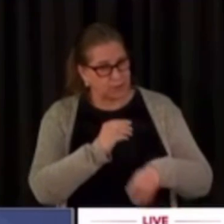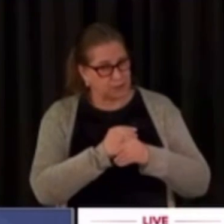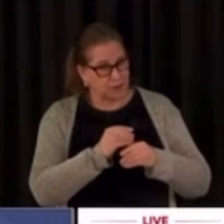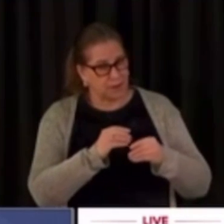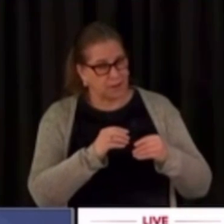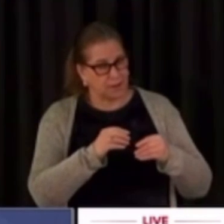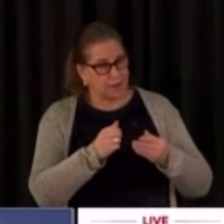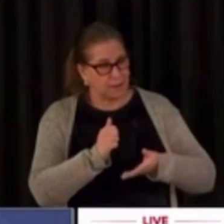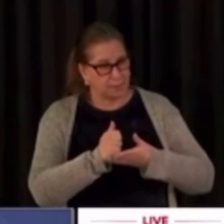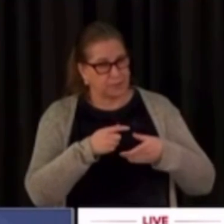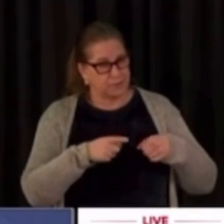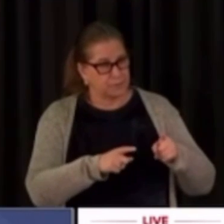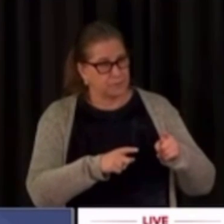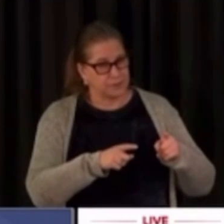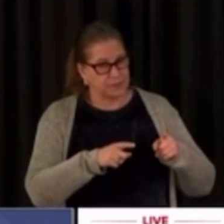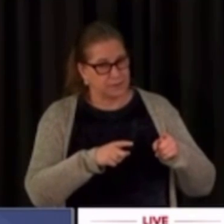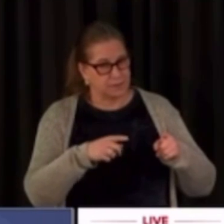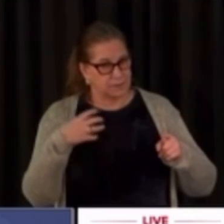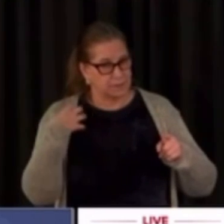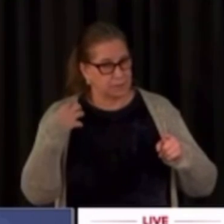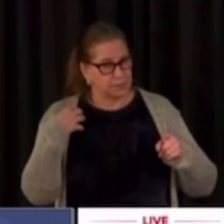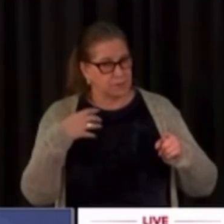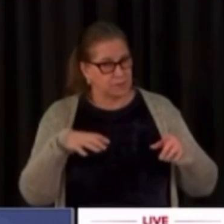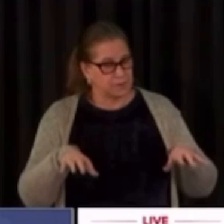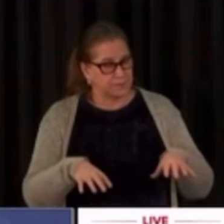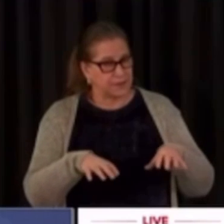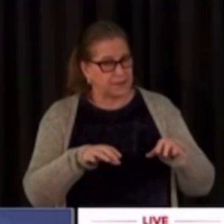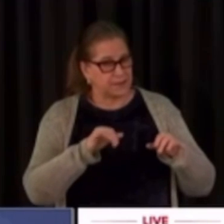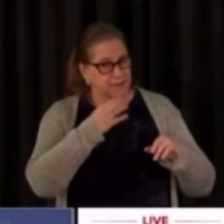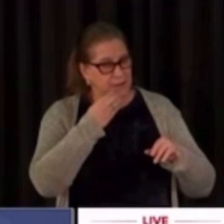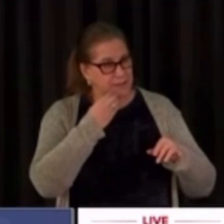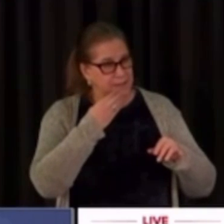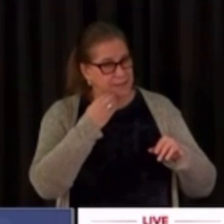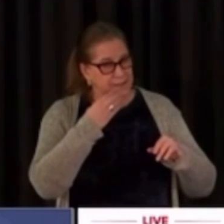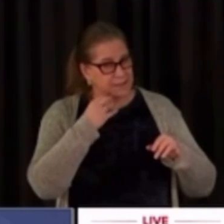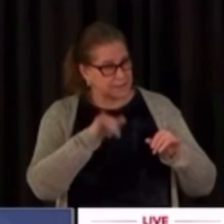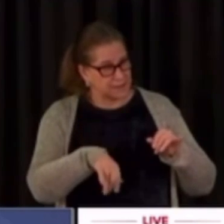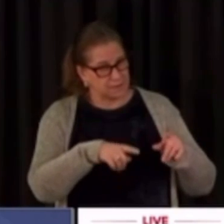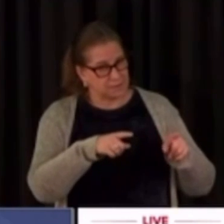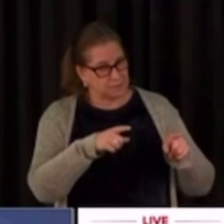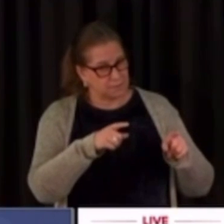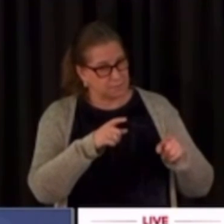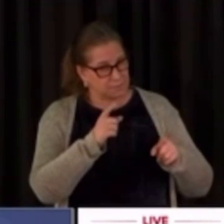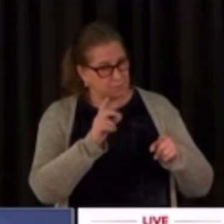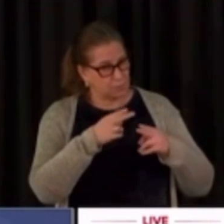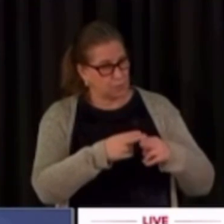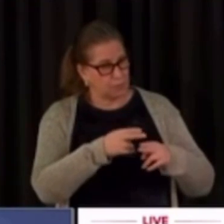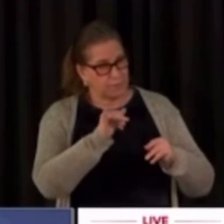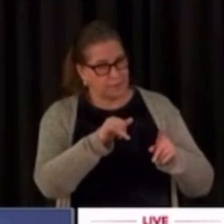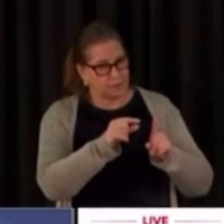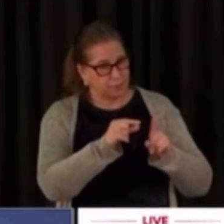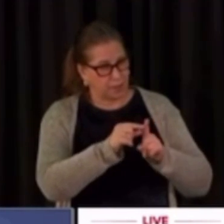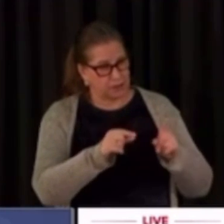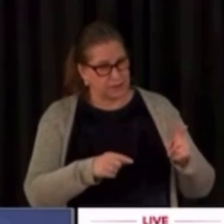was being stormed, do you think that's an accurate categorization of that? And what should have been done differently